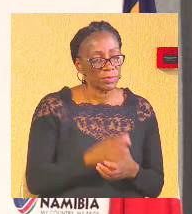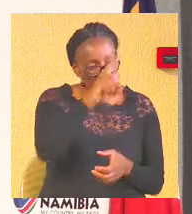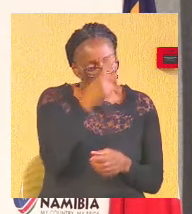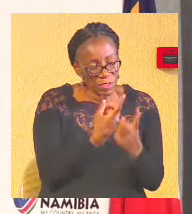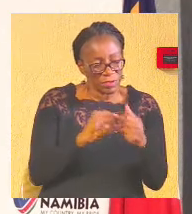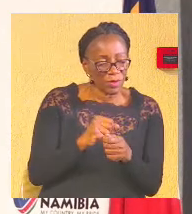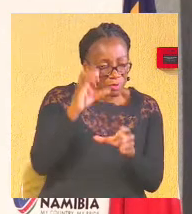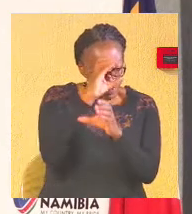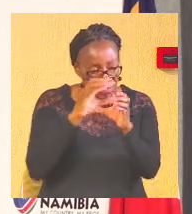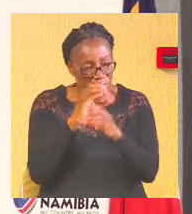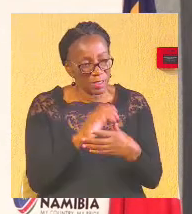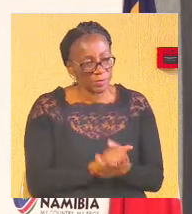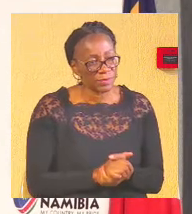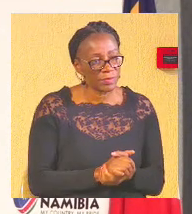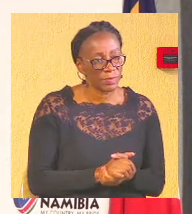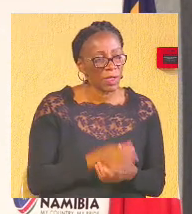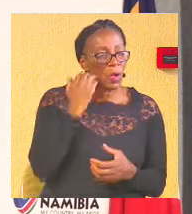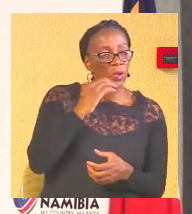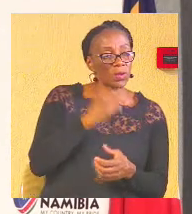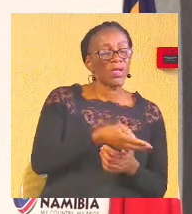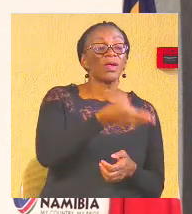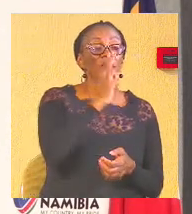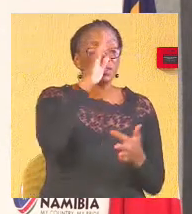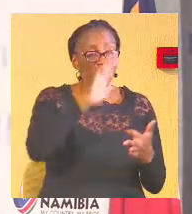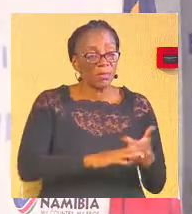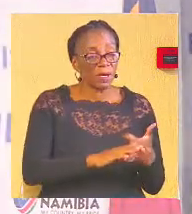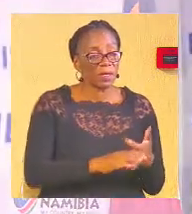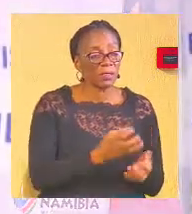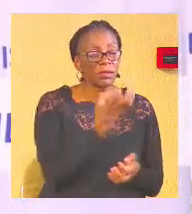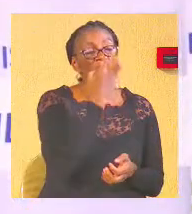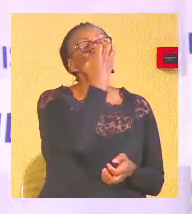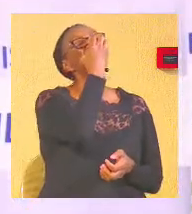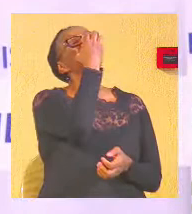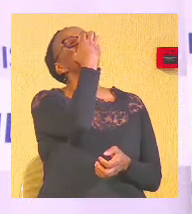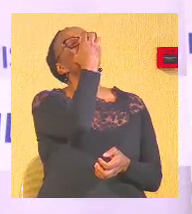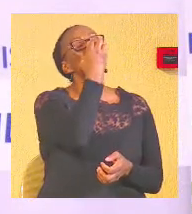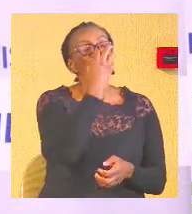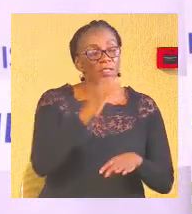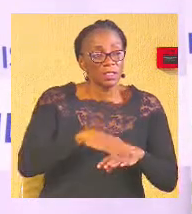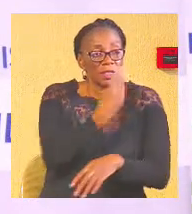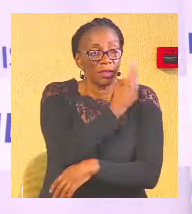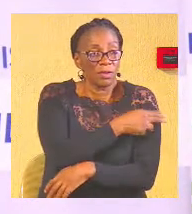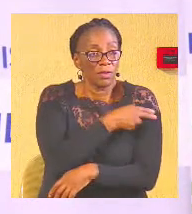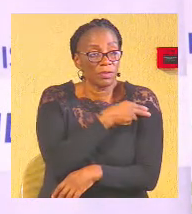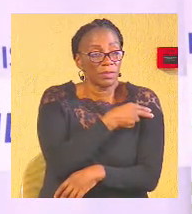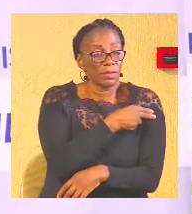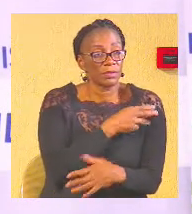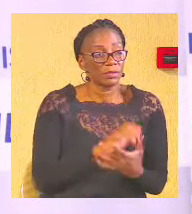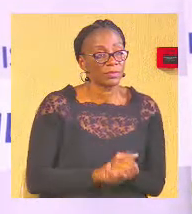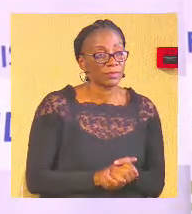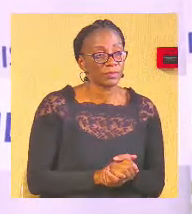critical medicine. Yes. Let's just give the oxygen issue. Okay. We'll just give an opportunity to pose a question and then we'll take it from there.